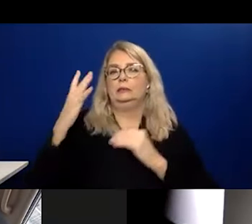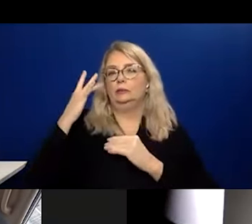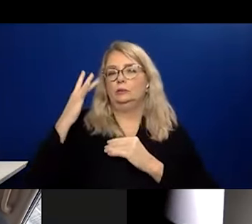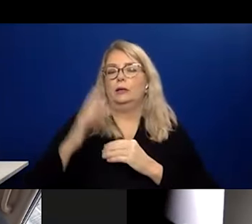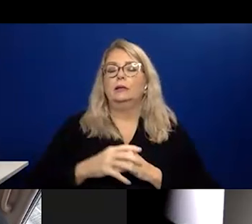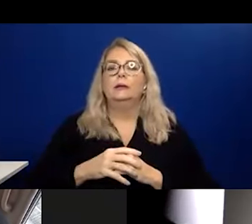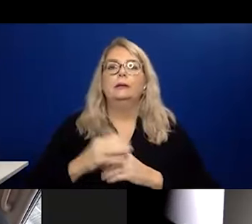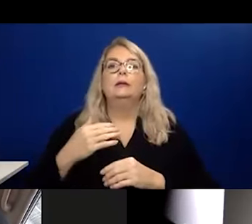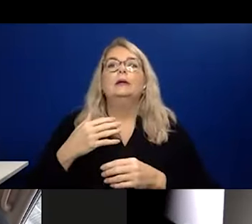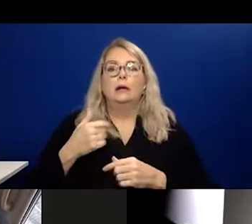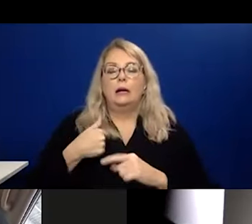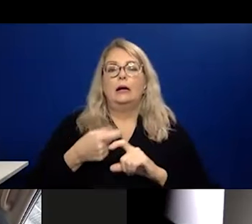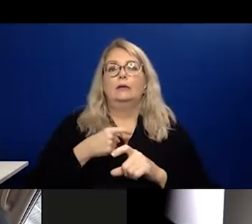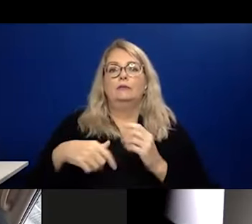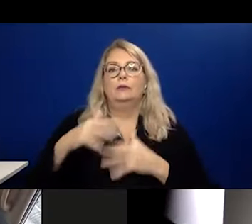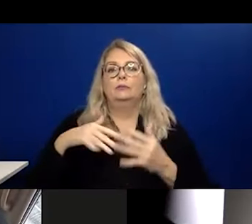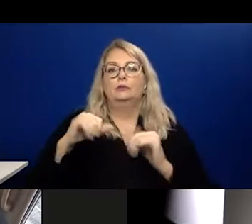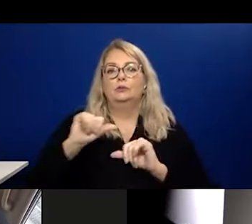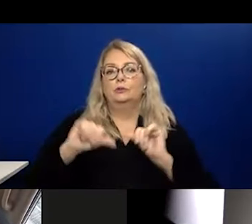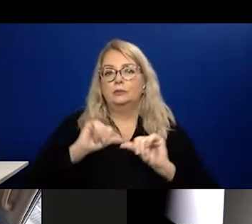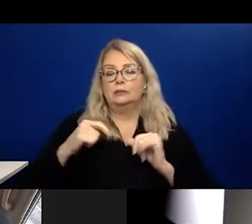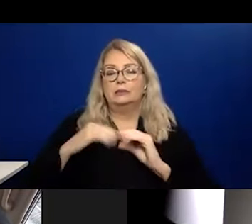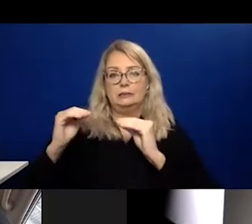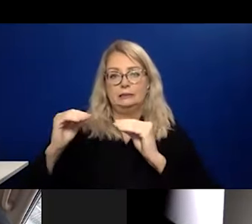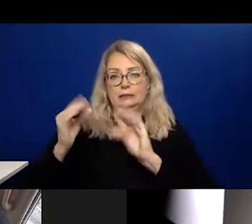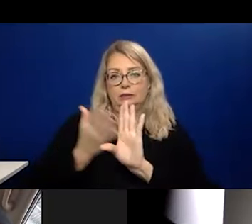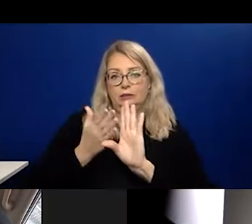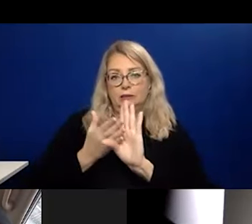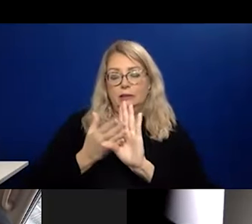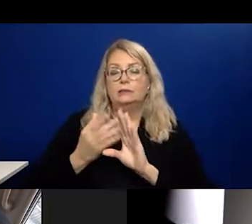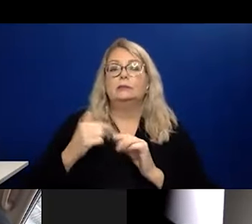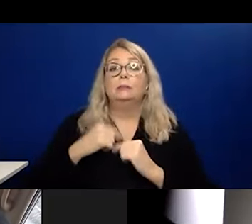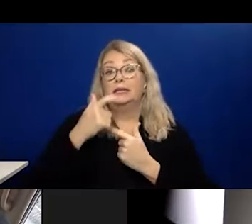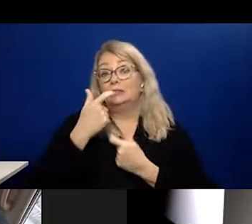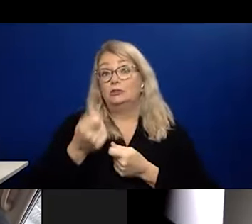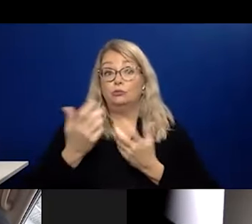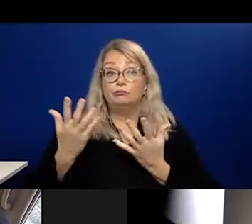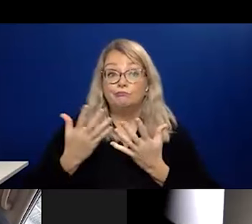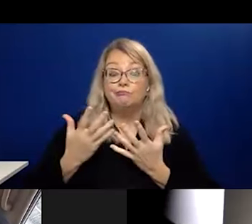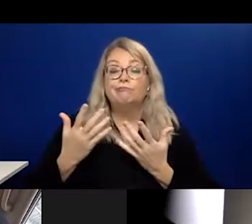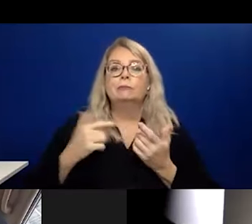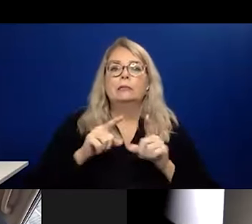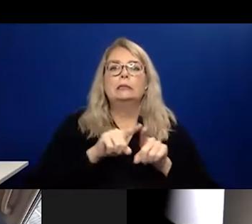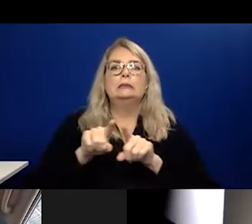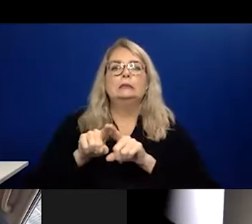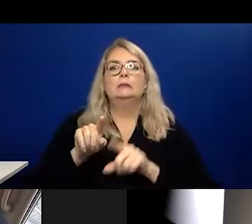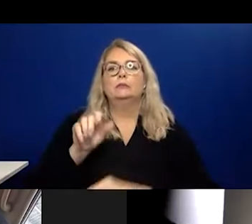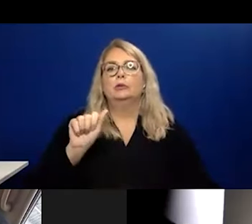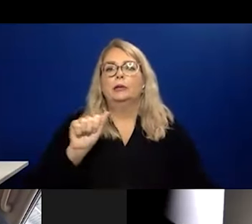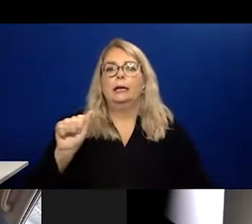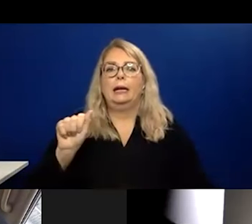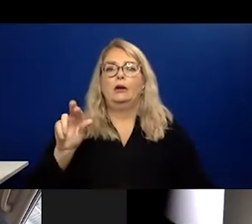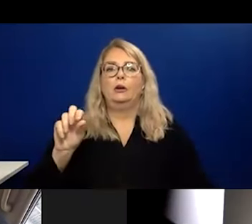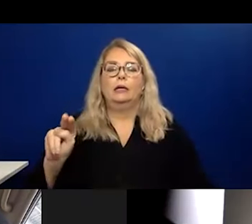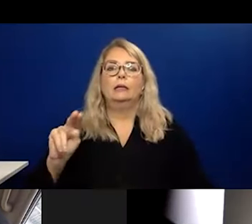social sciences. I teach psychology. My interest is sort of similar to Aaron's.